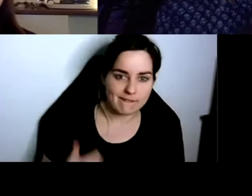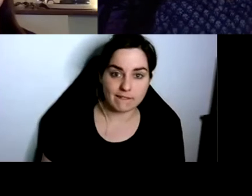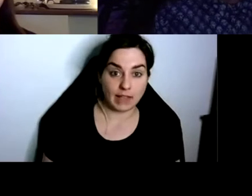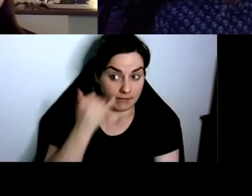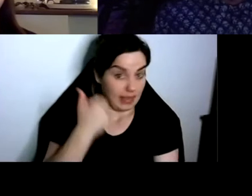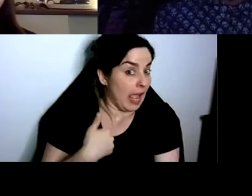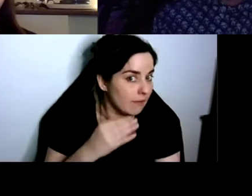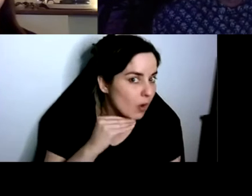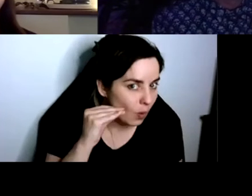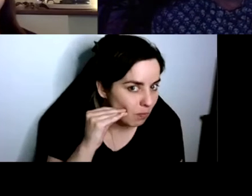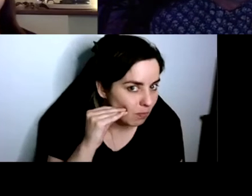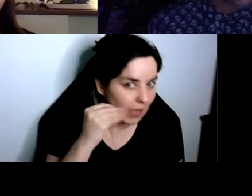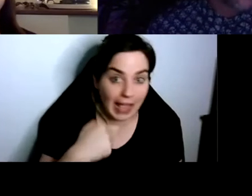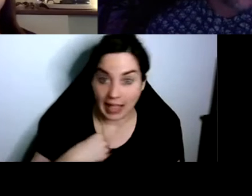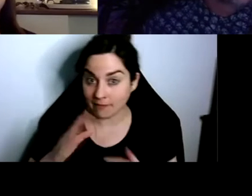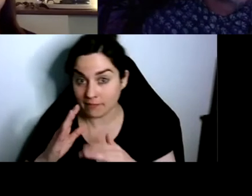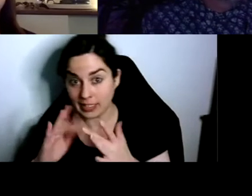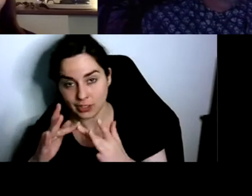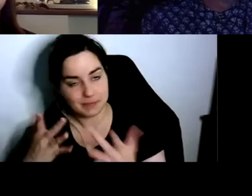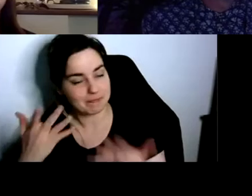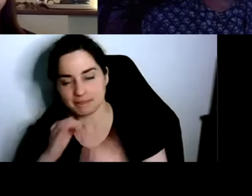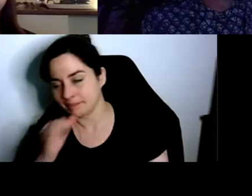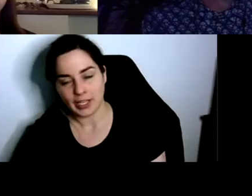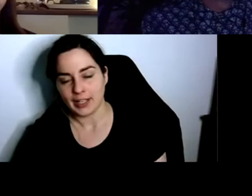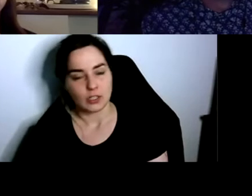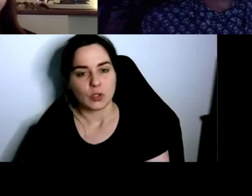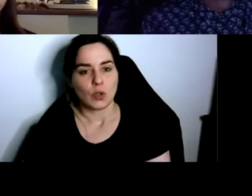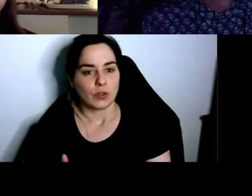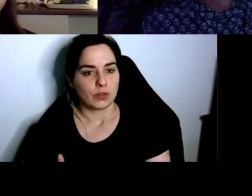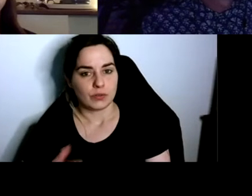they don't have internet. So anyway, all this to say, like, I think